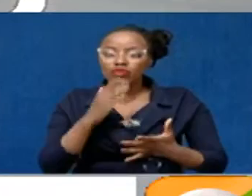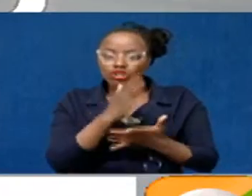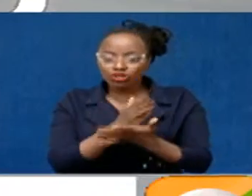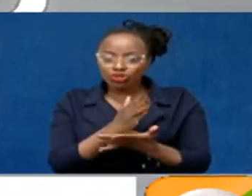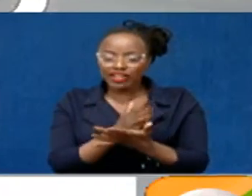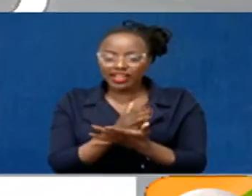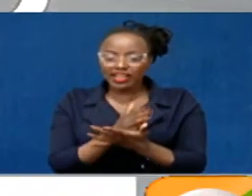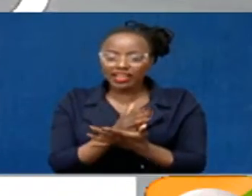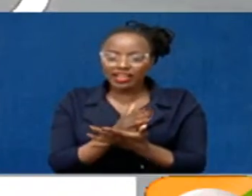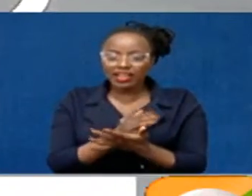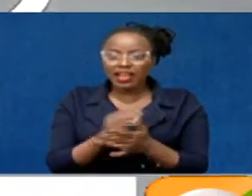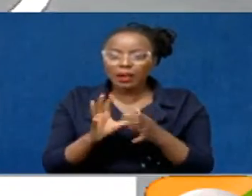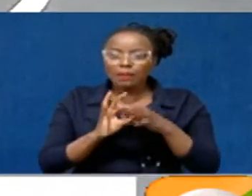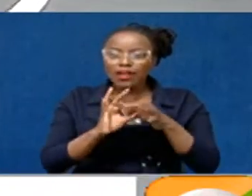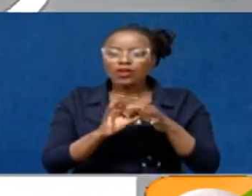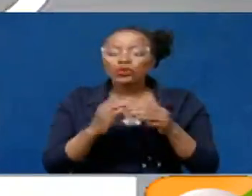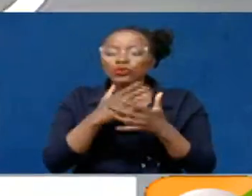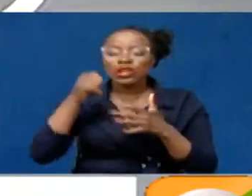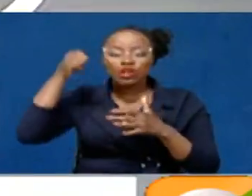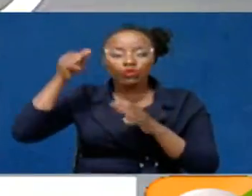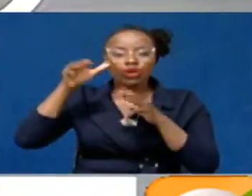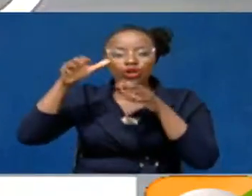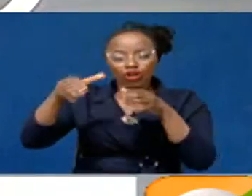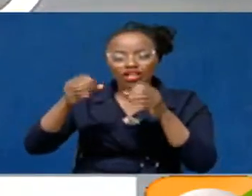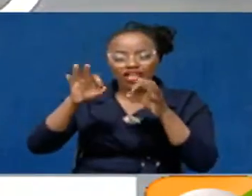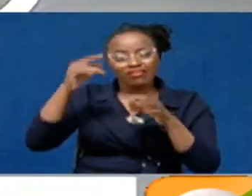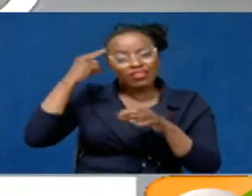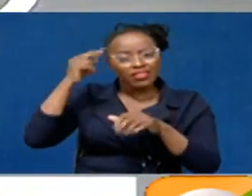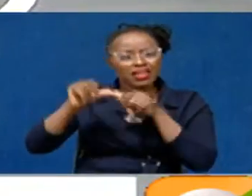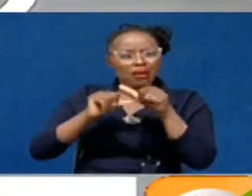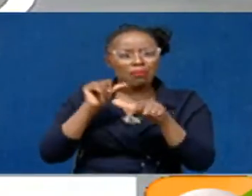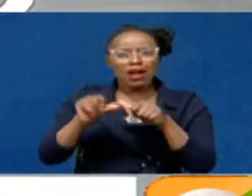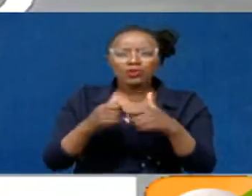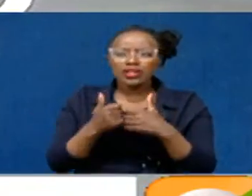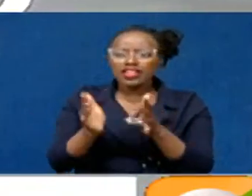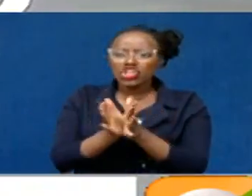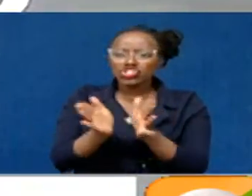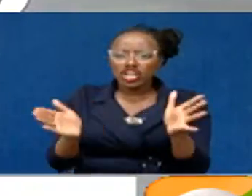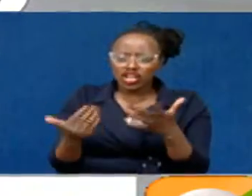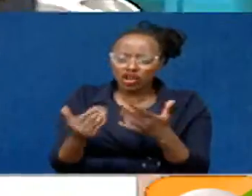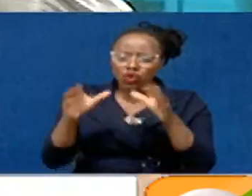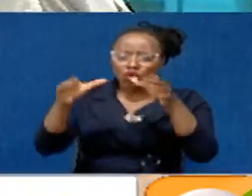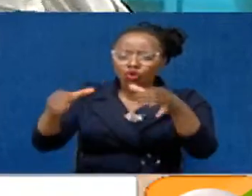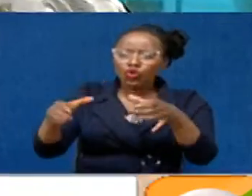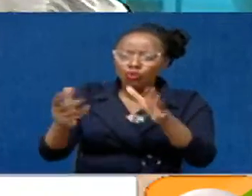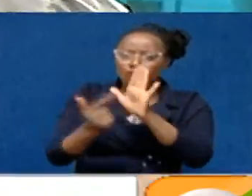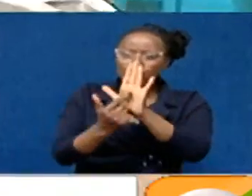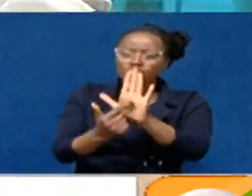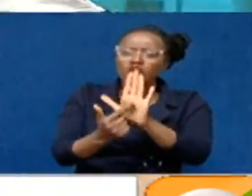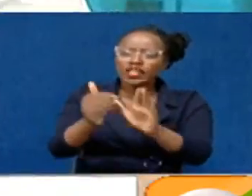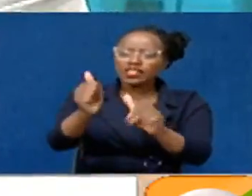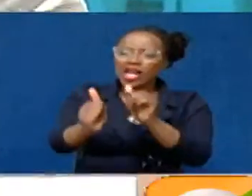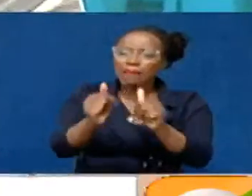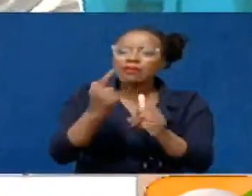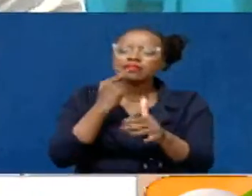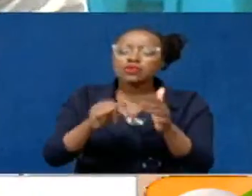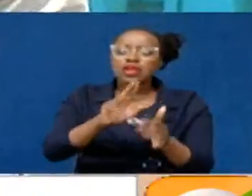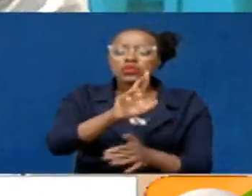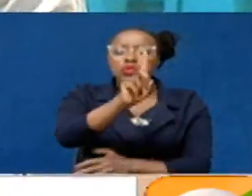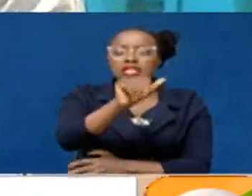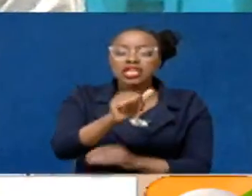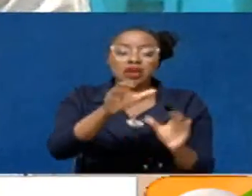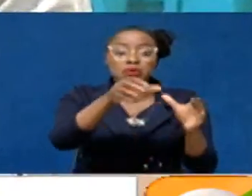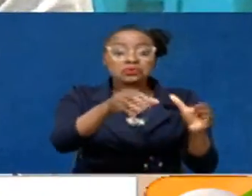truly belong to any party? I mean, if you think about the entire brigade, for example, that says they are